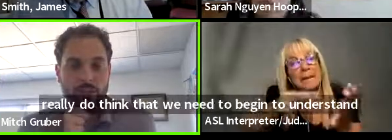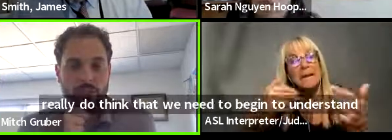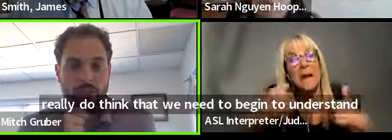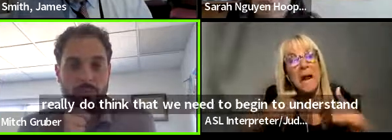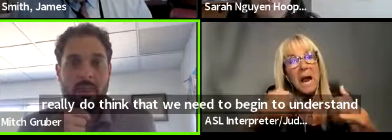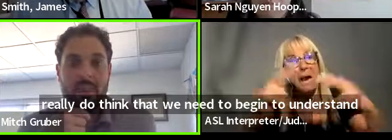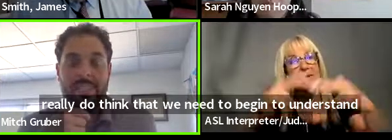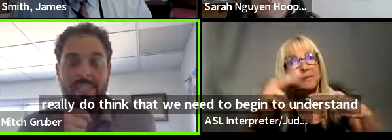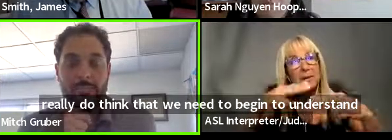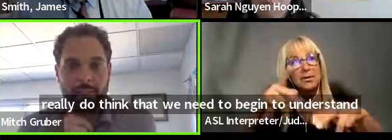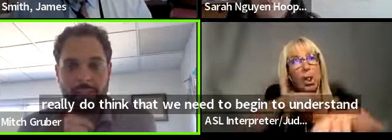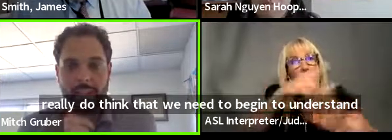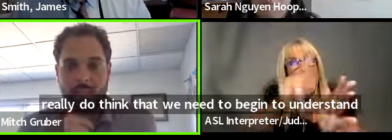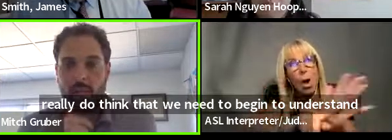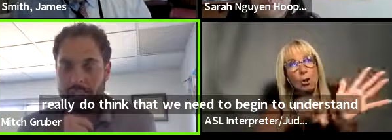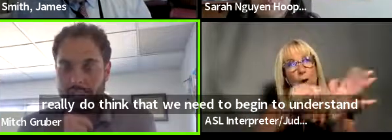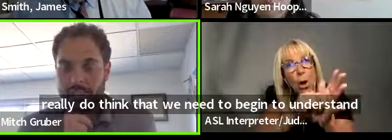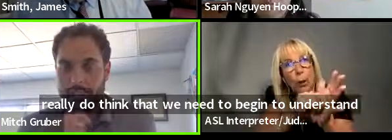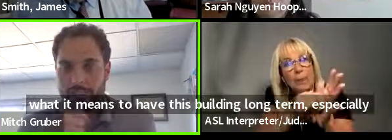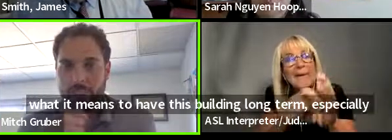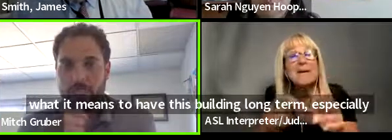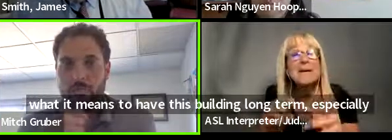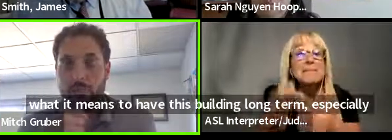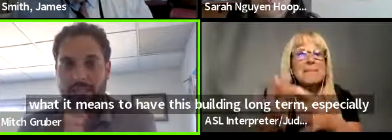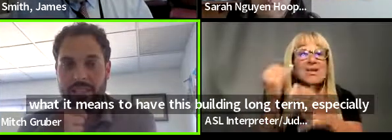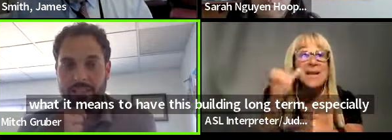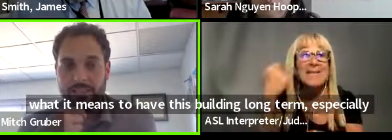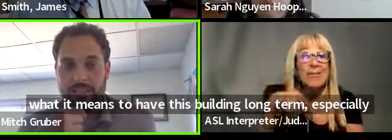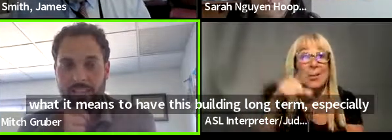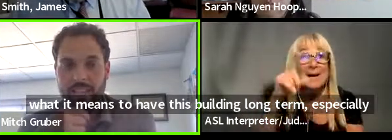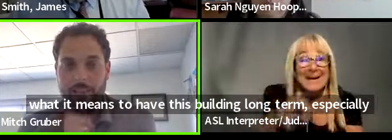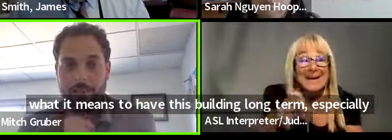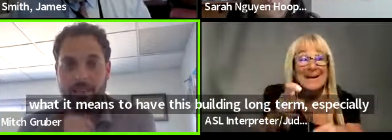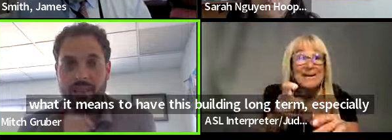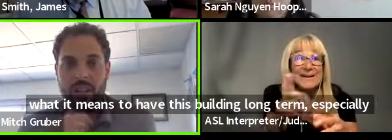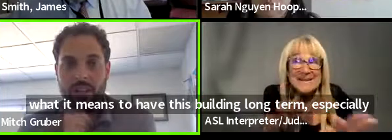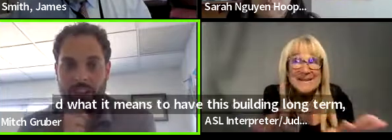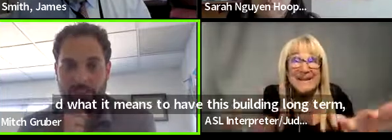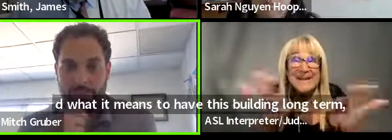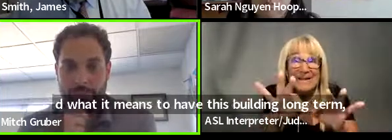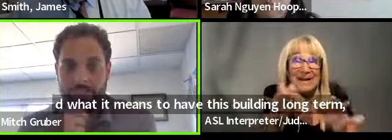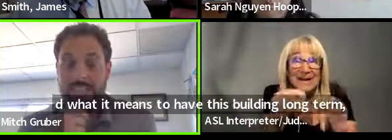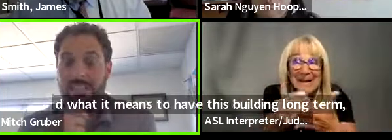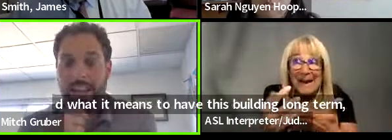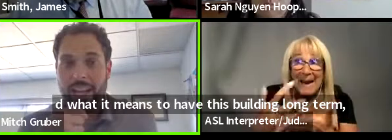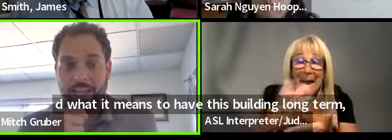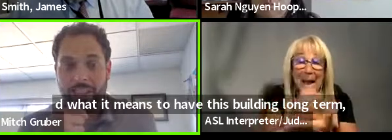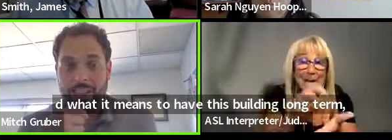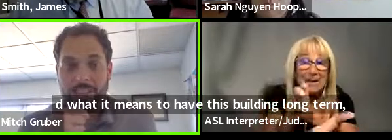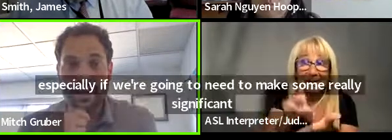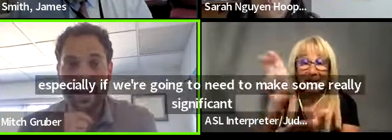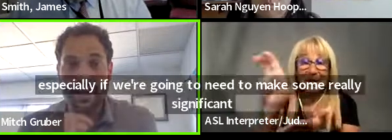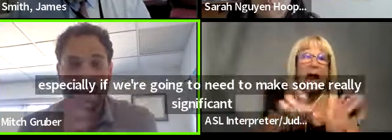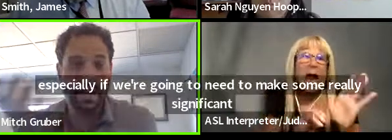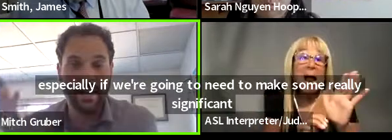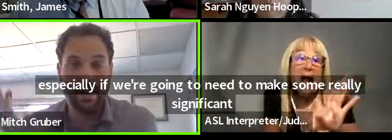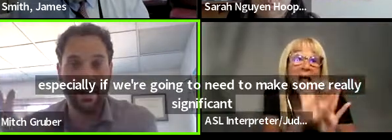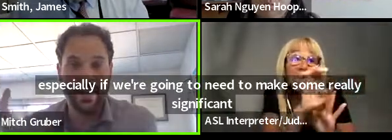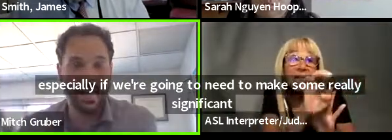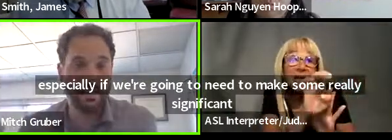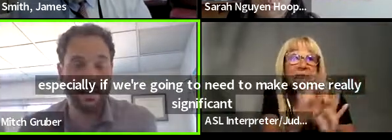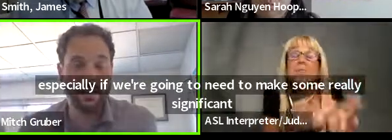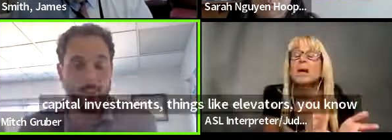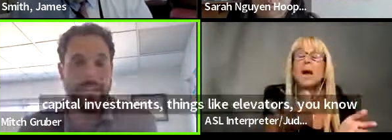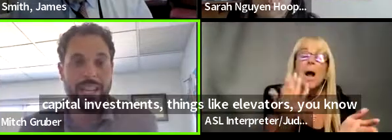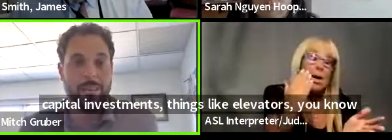building long term, especially if we're going to need to make some really significant capital investments. Things like elevators. I get